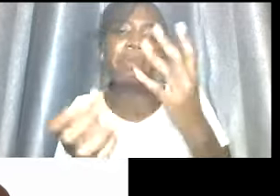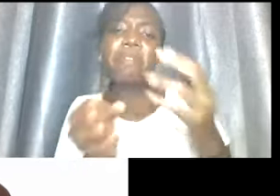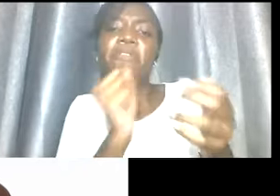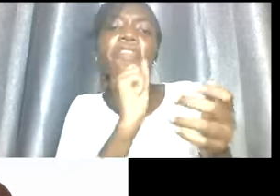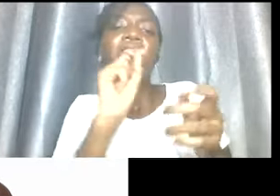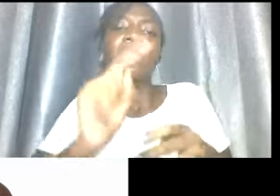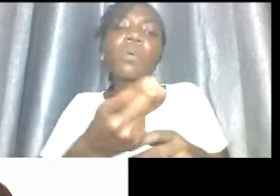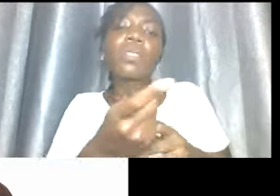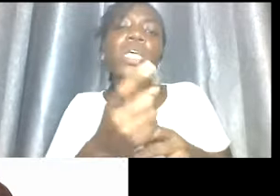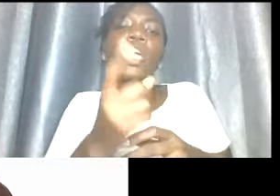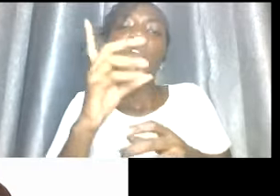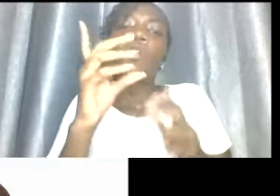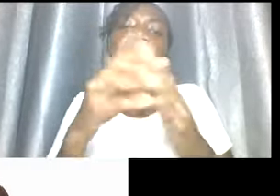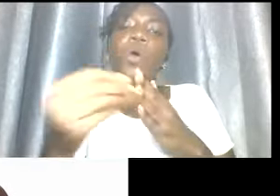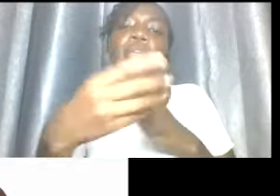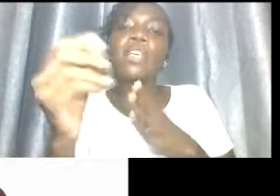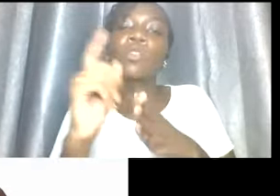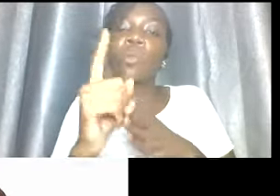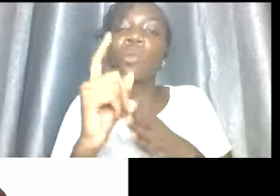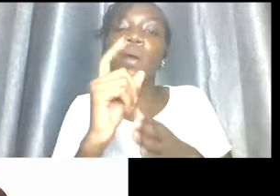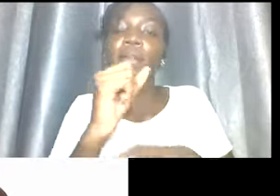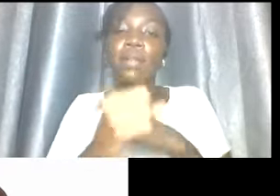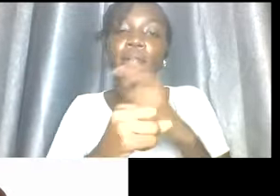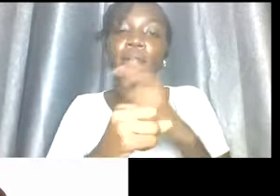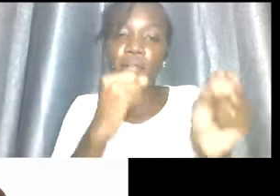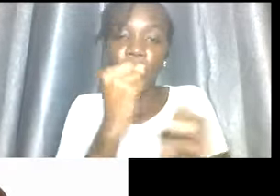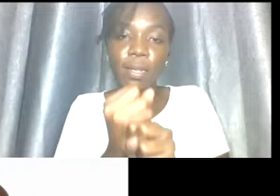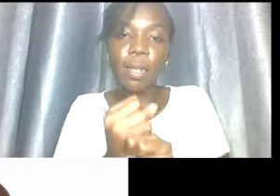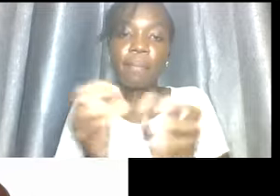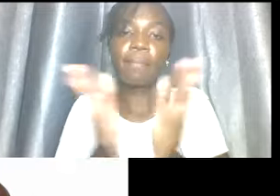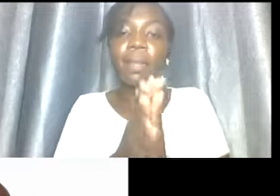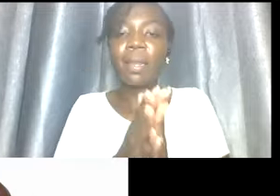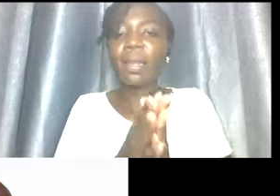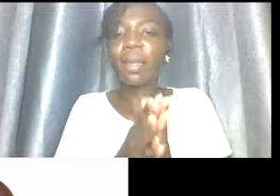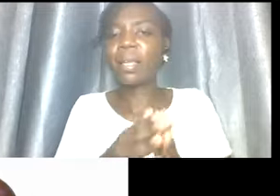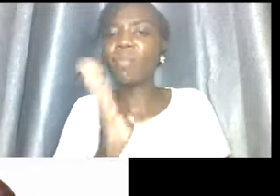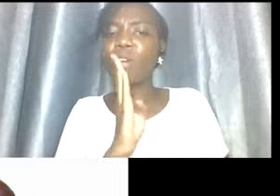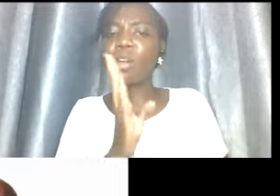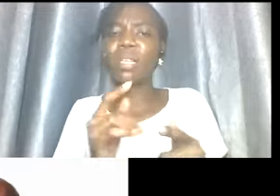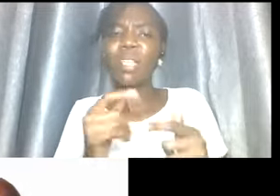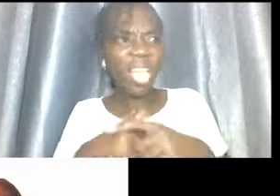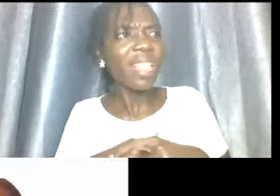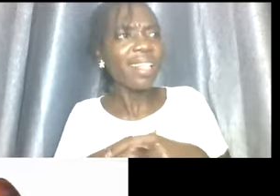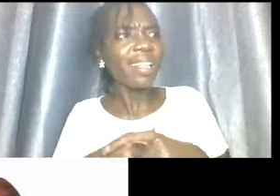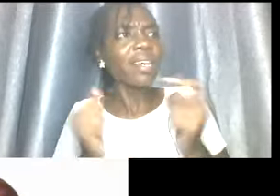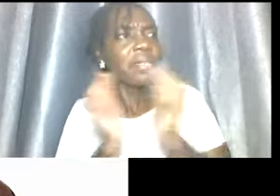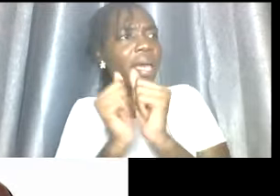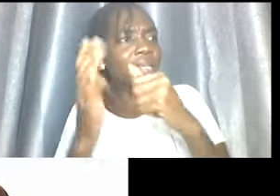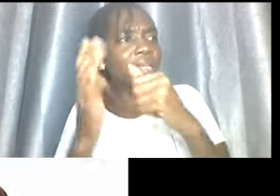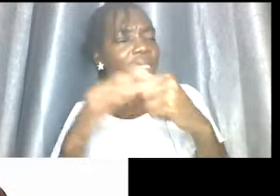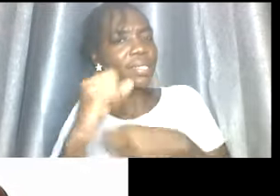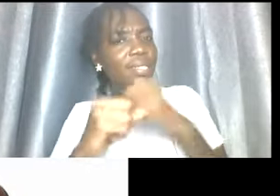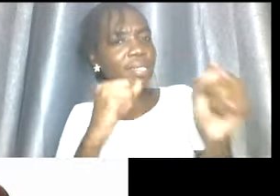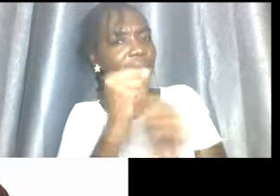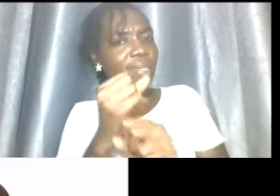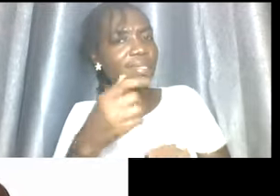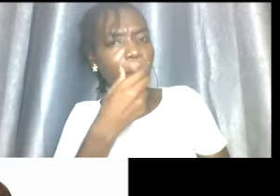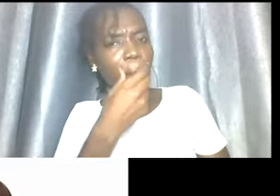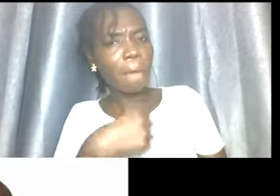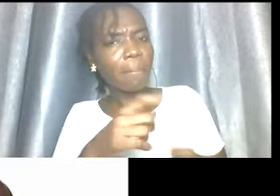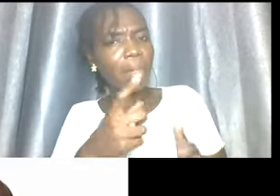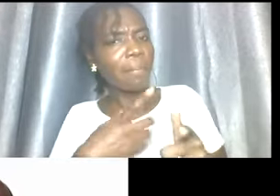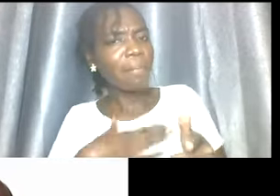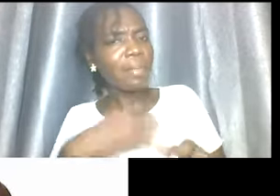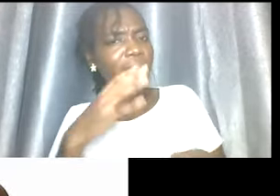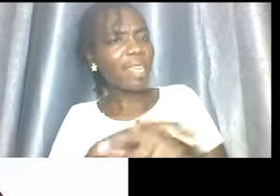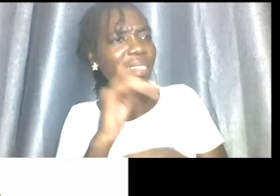year plus bonuses. I say, wow, at the age of 19, and it's US dollars, mind you. At the age of 19, I can do all